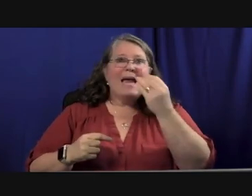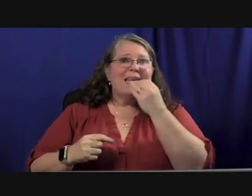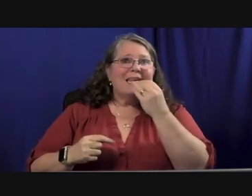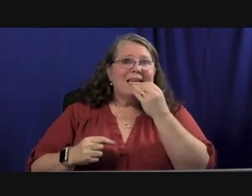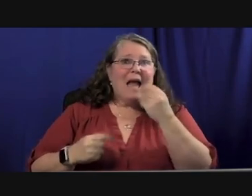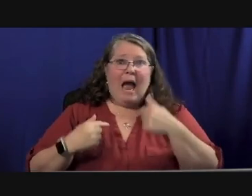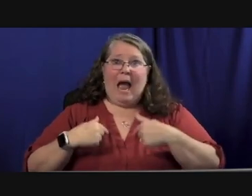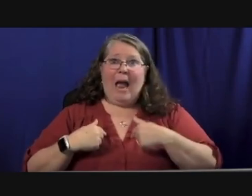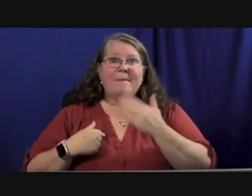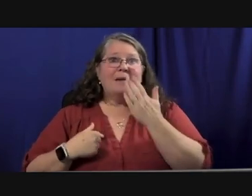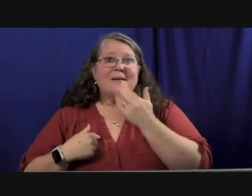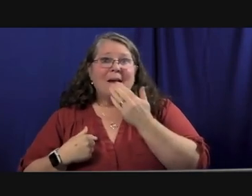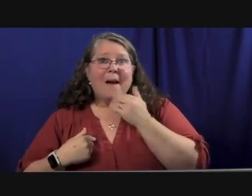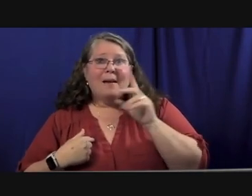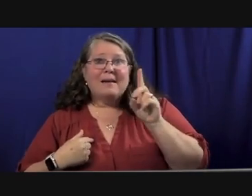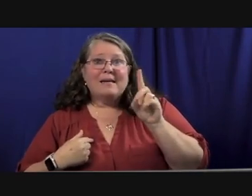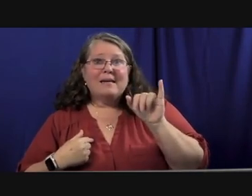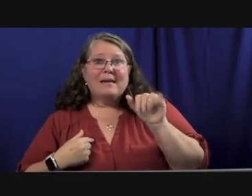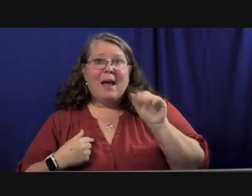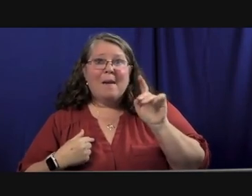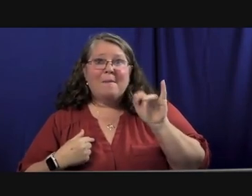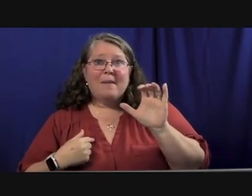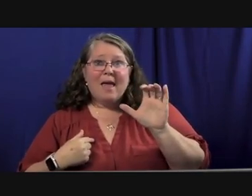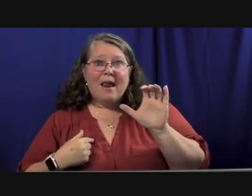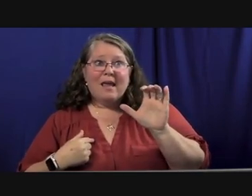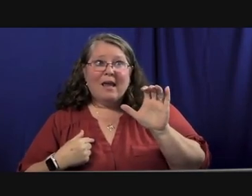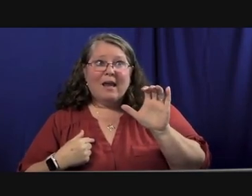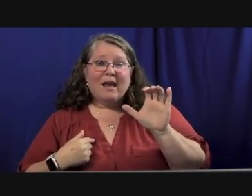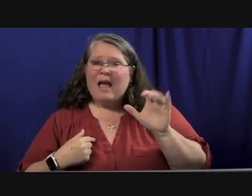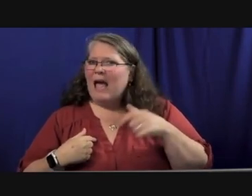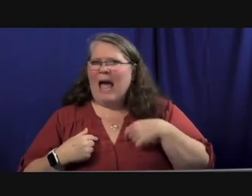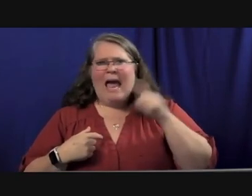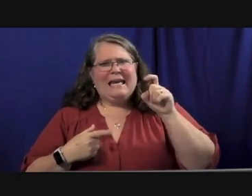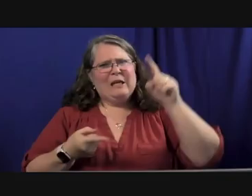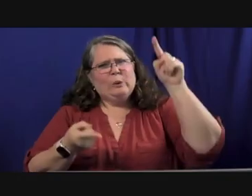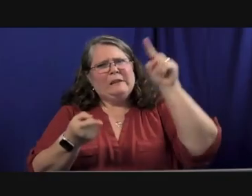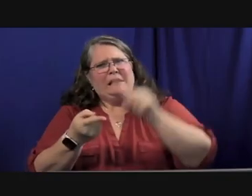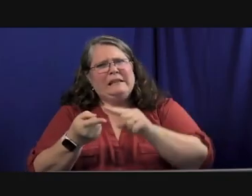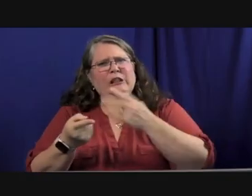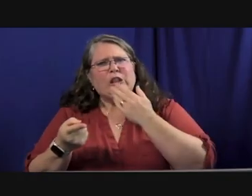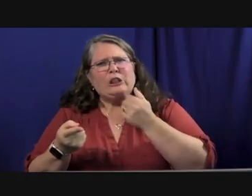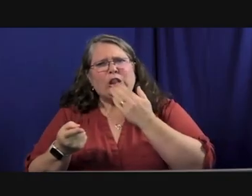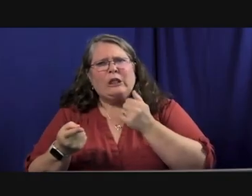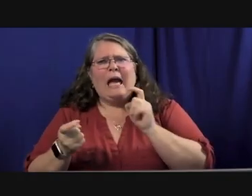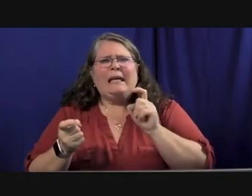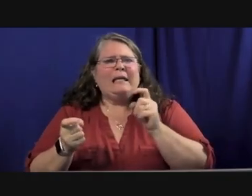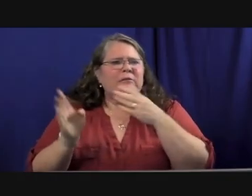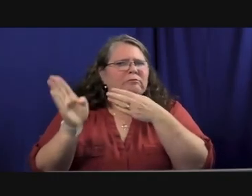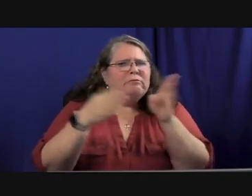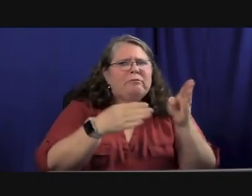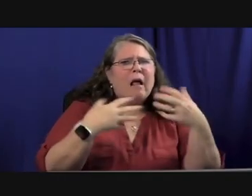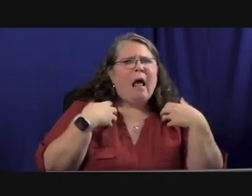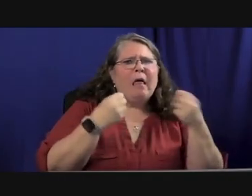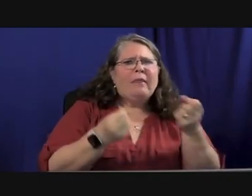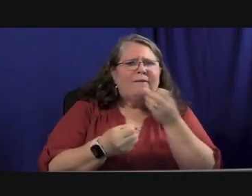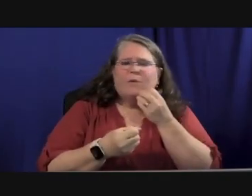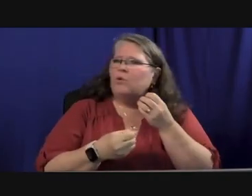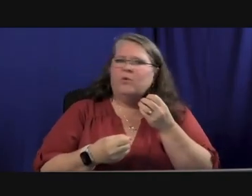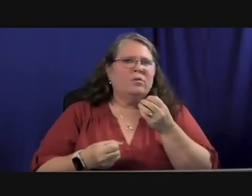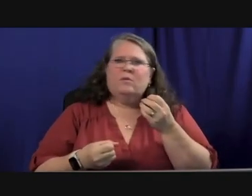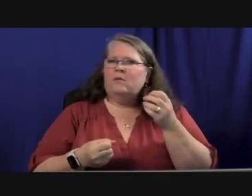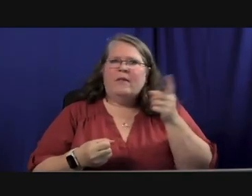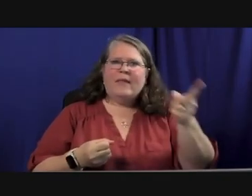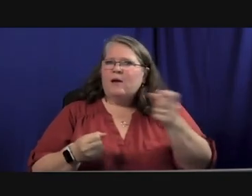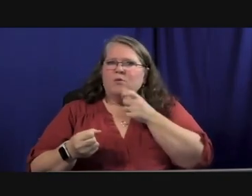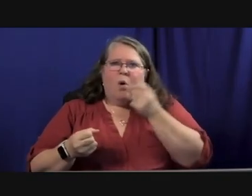Deaf Plus folks struggle with the understanding of simple things such as I need to eat less, or maybe they're a